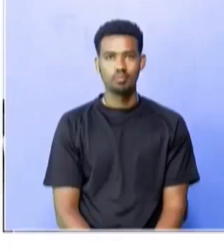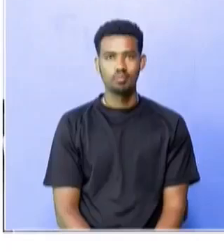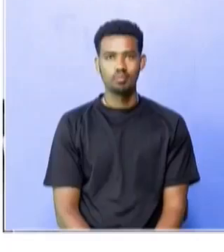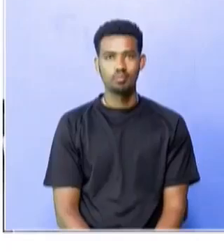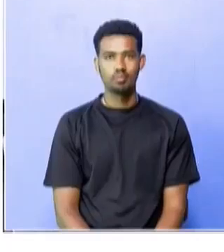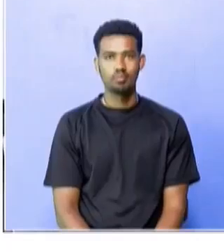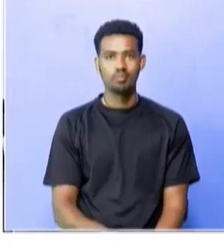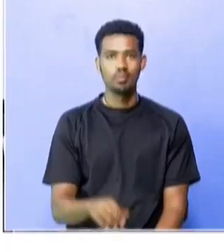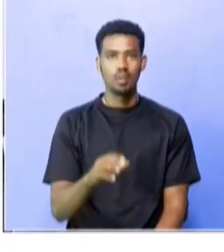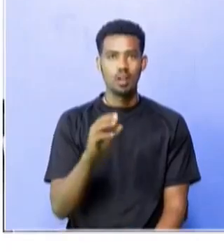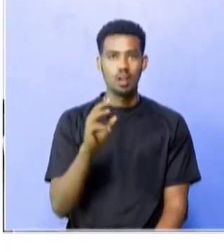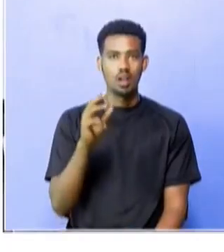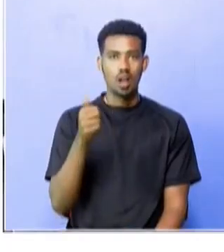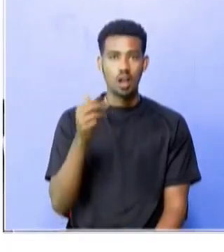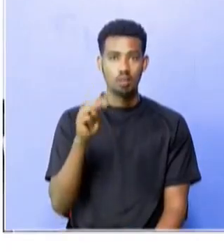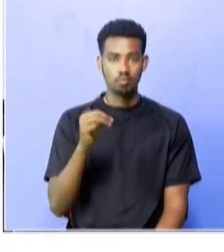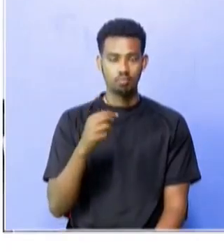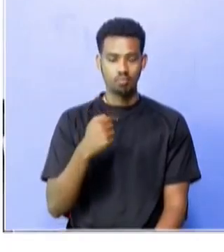I